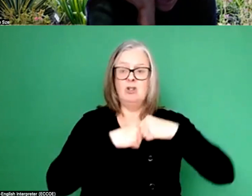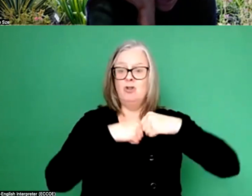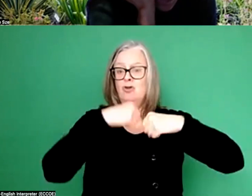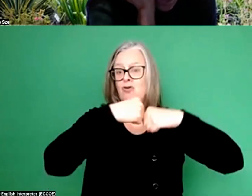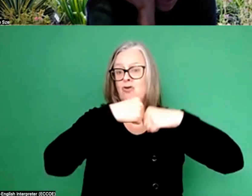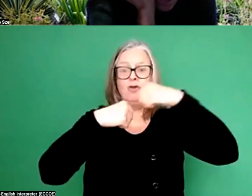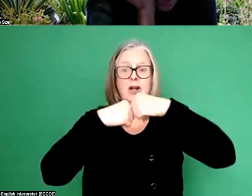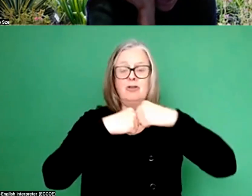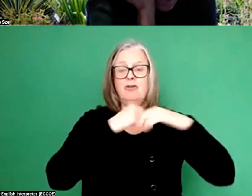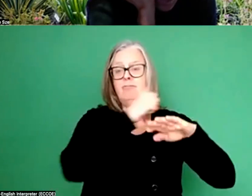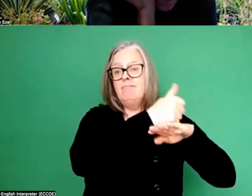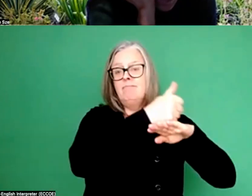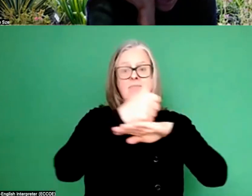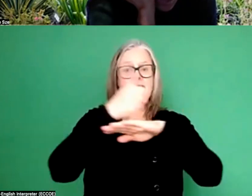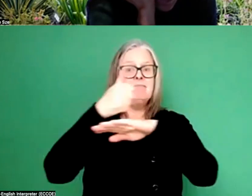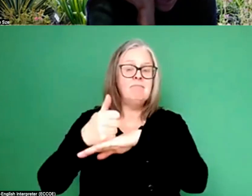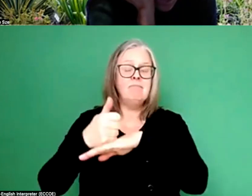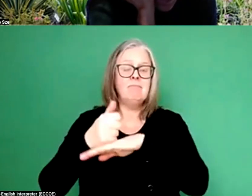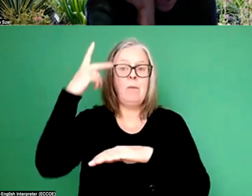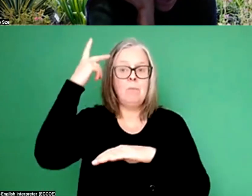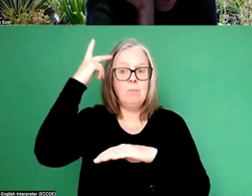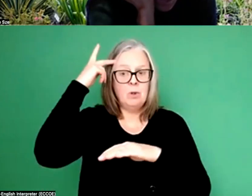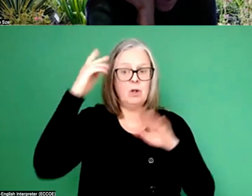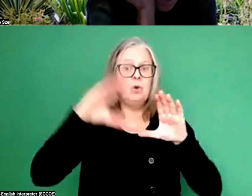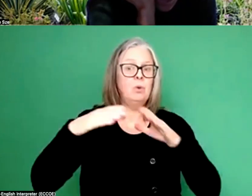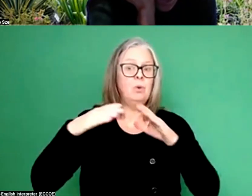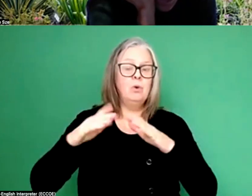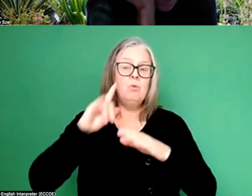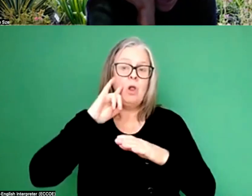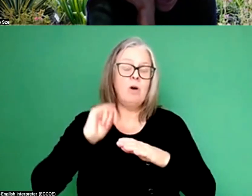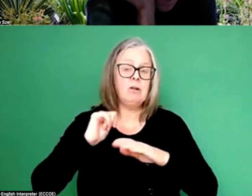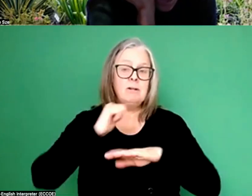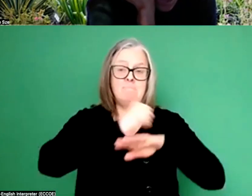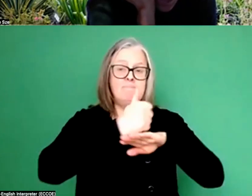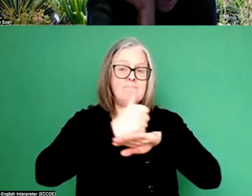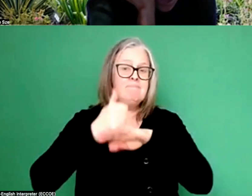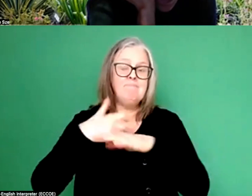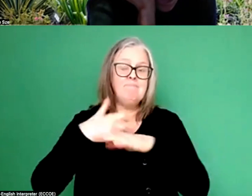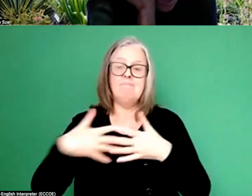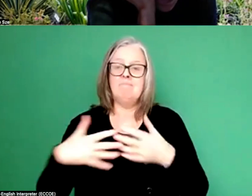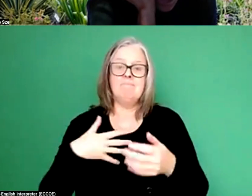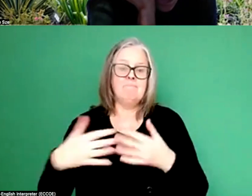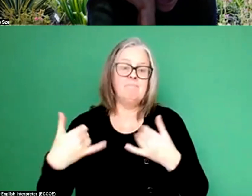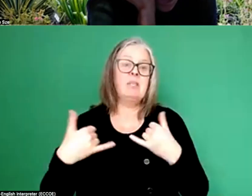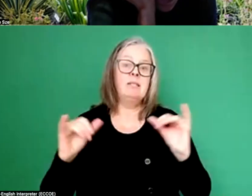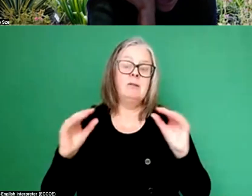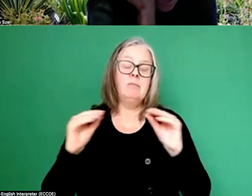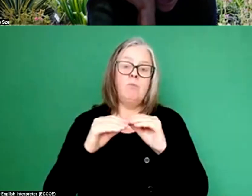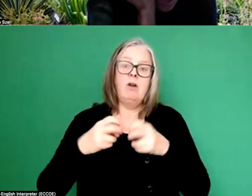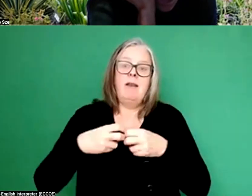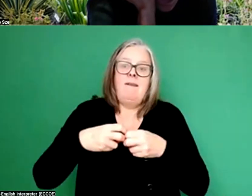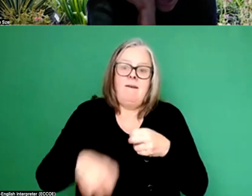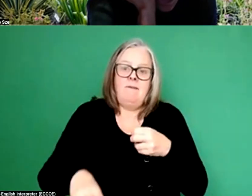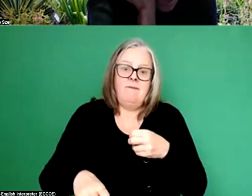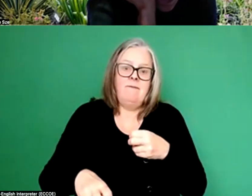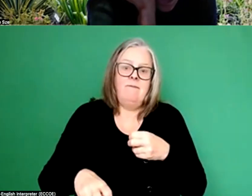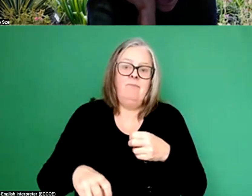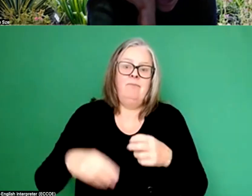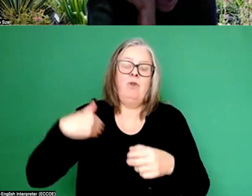no matter what kinds of forms of political organization we have, is made more difficult by